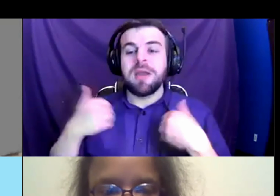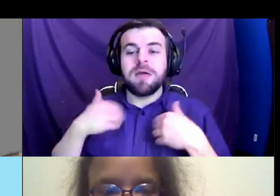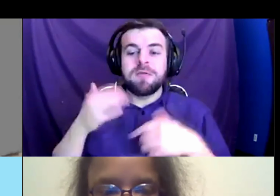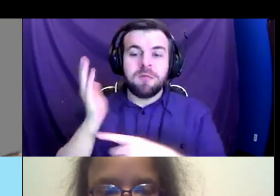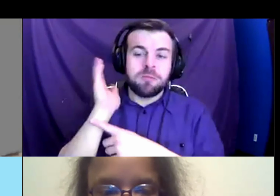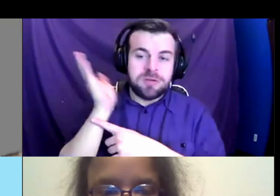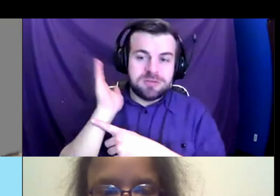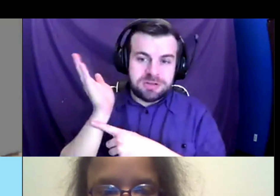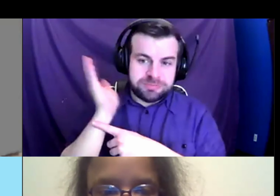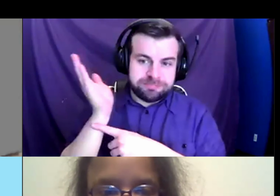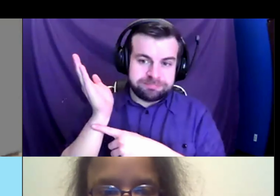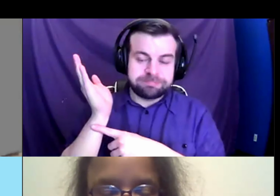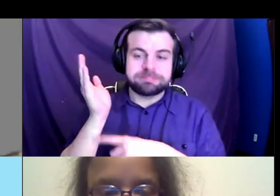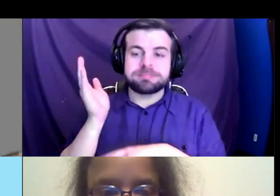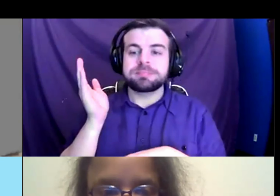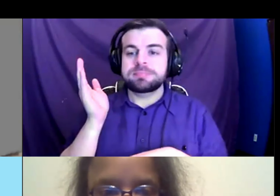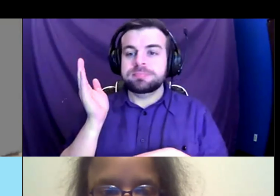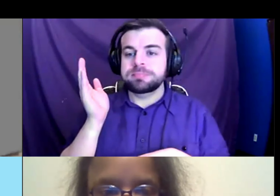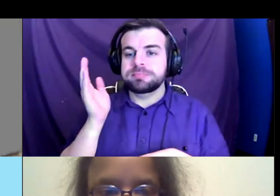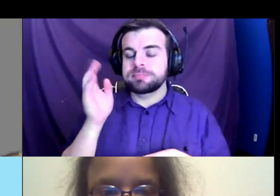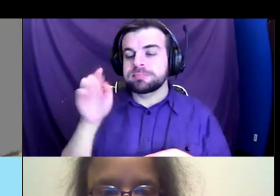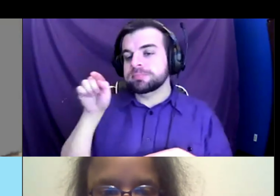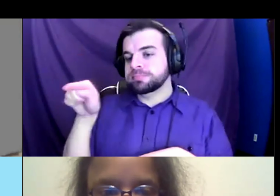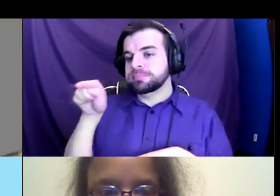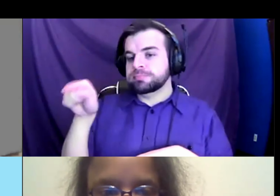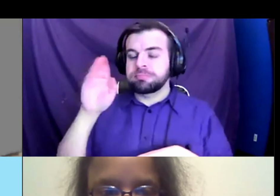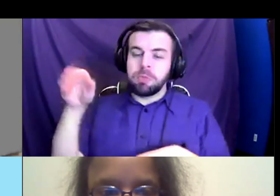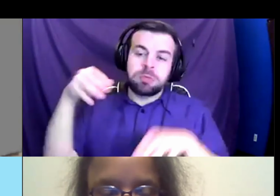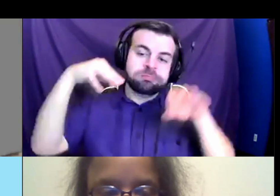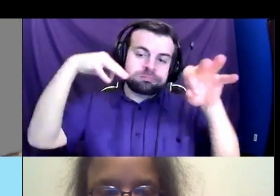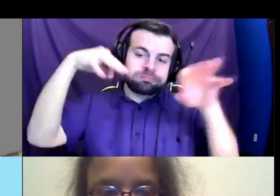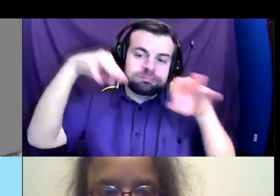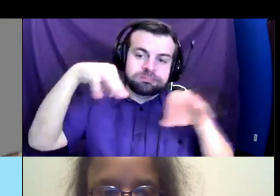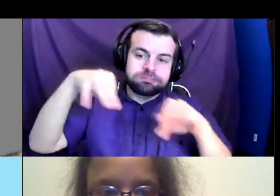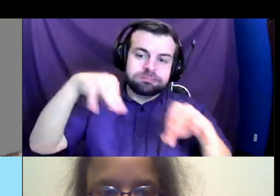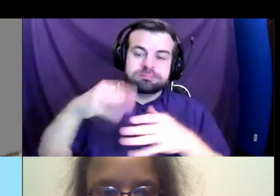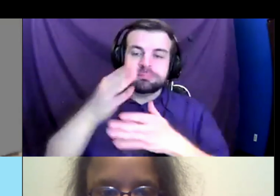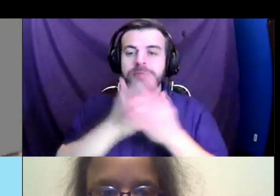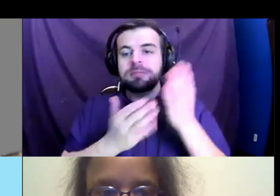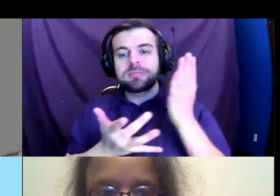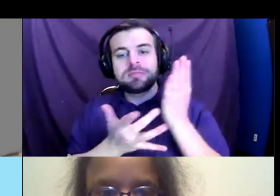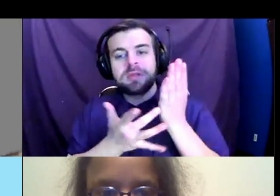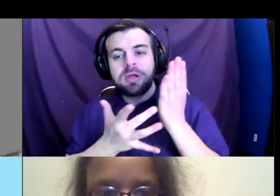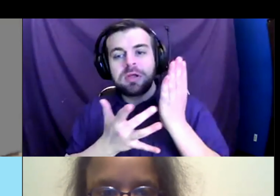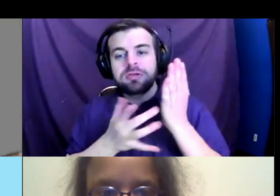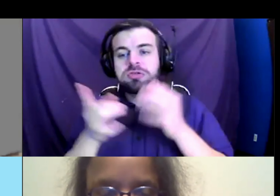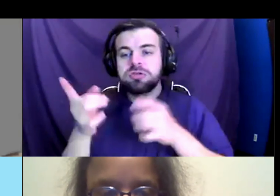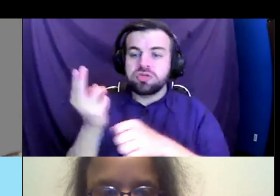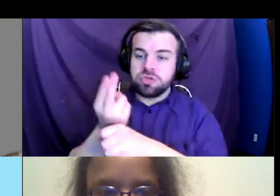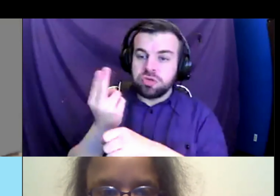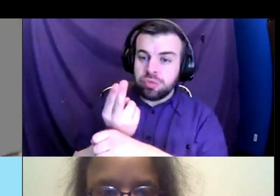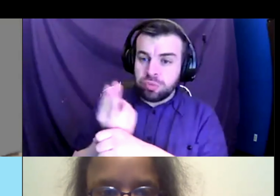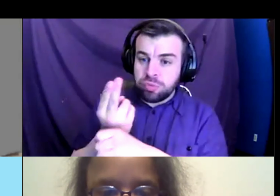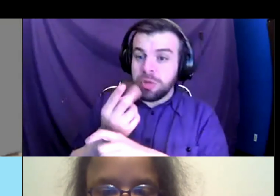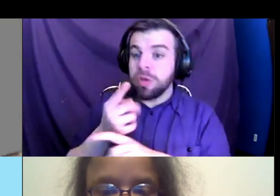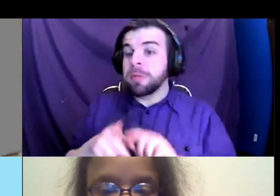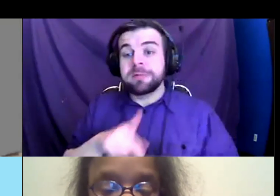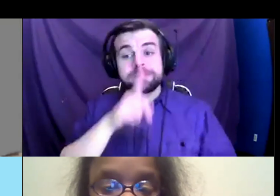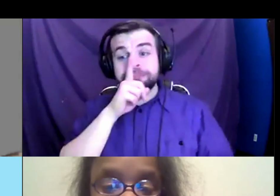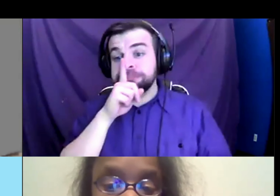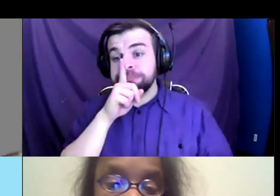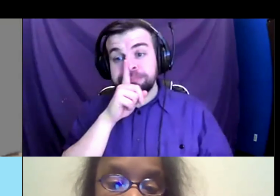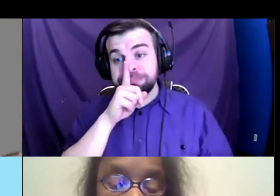gonna tell you about some technologies that she uses that she did not mention in her first round. You ready to